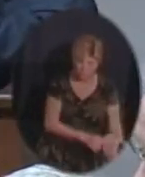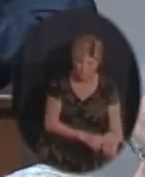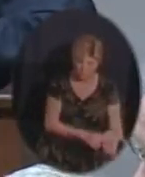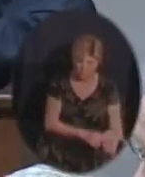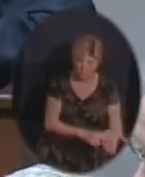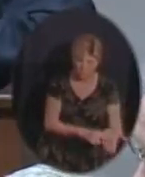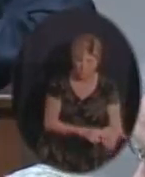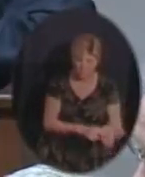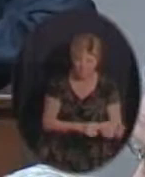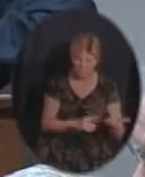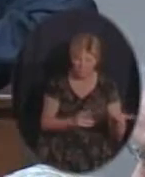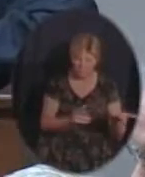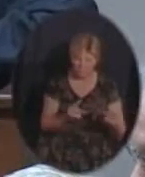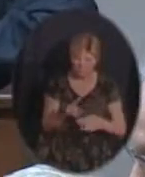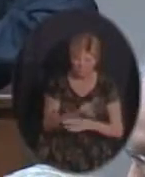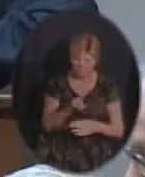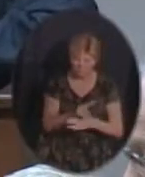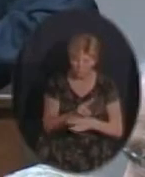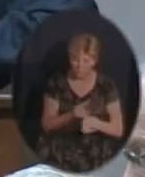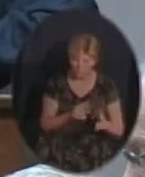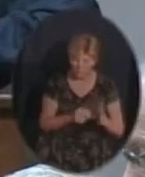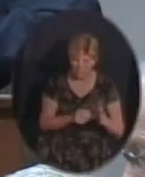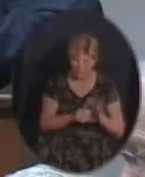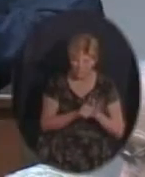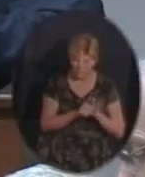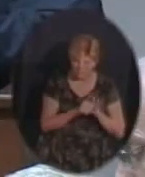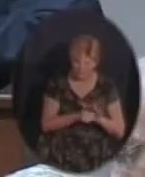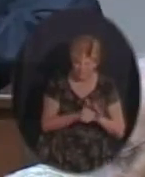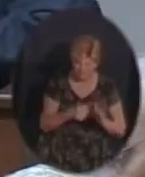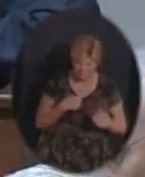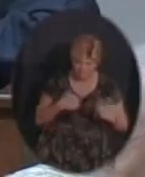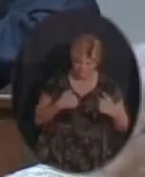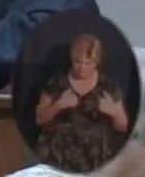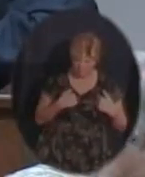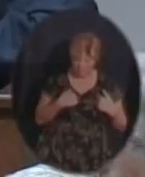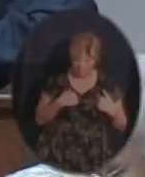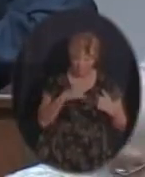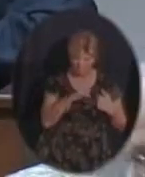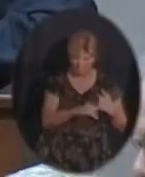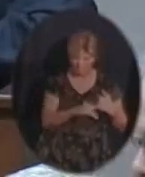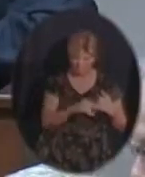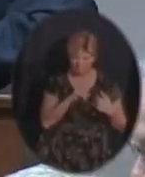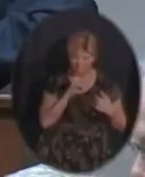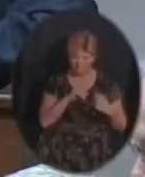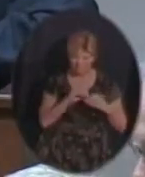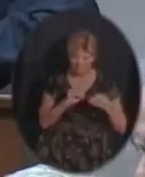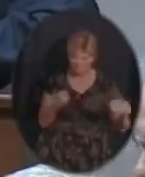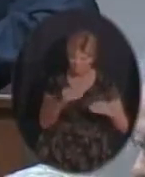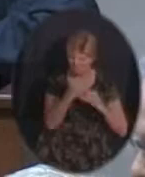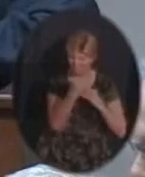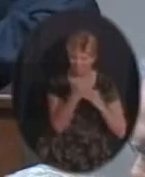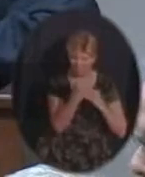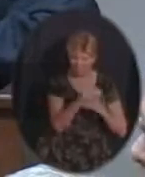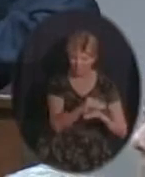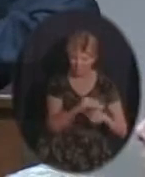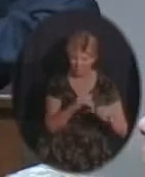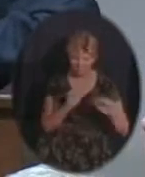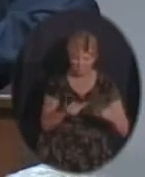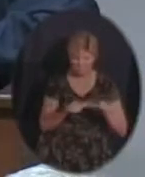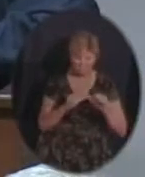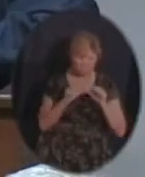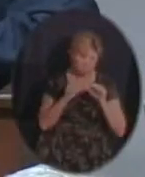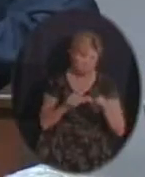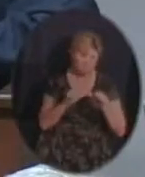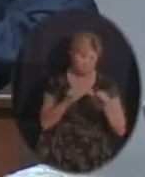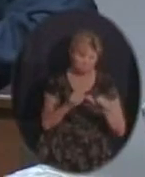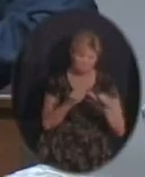is actually no limit on it. It's like everything else. It's a board discretionary item. The broker is to